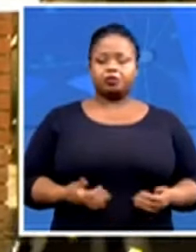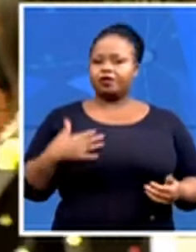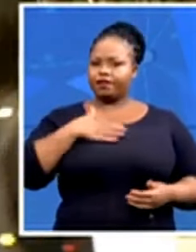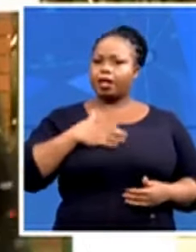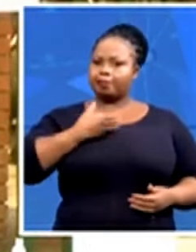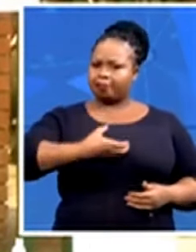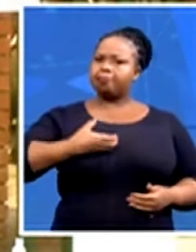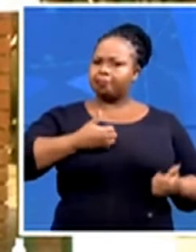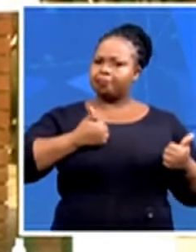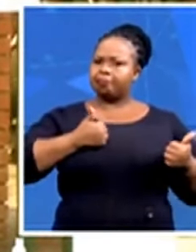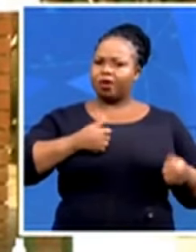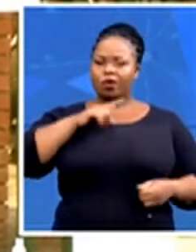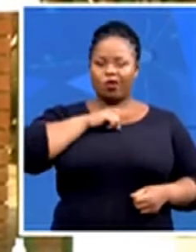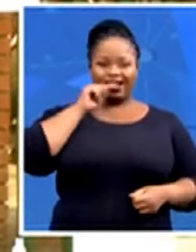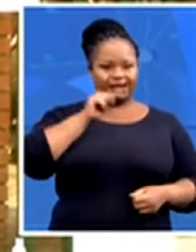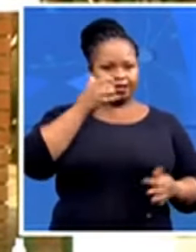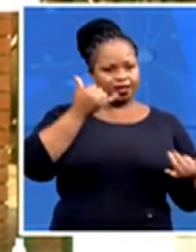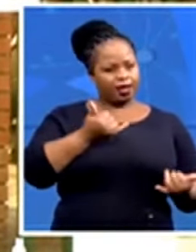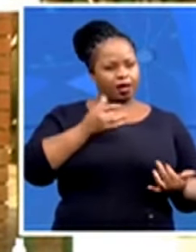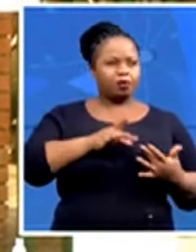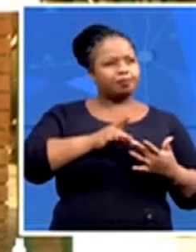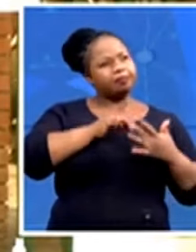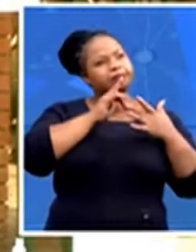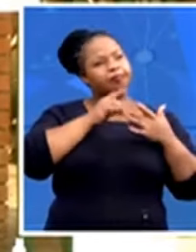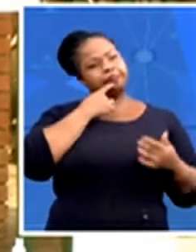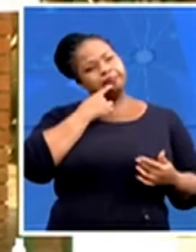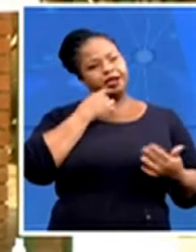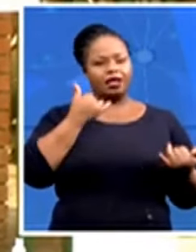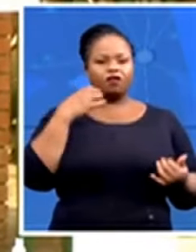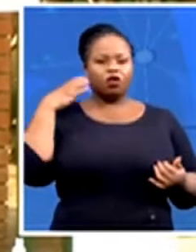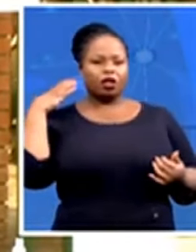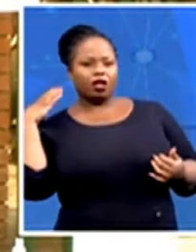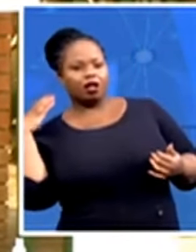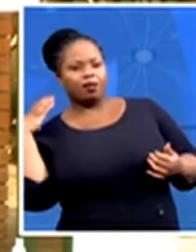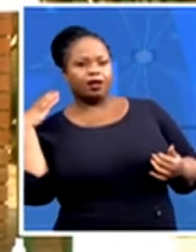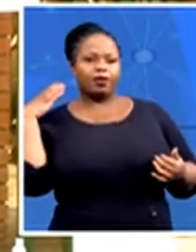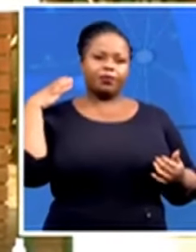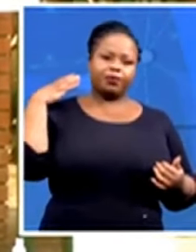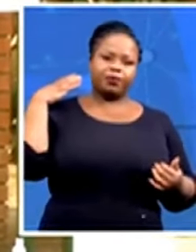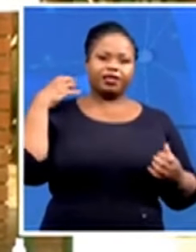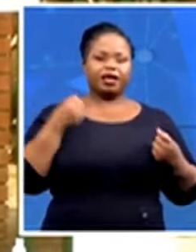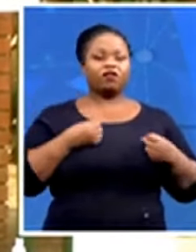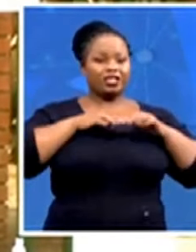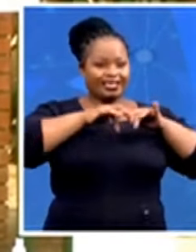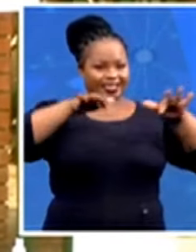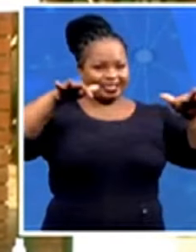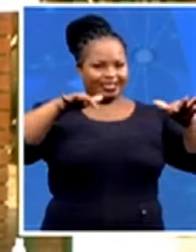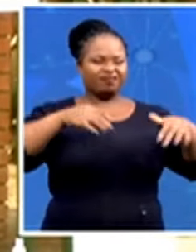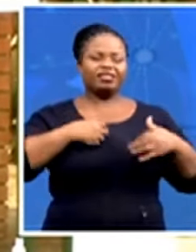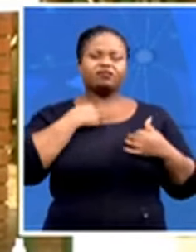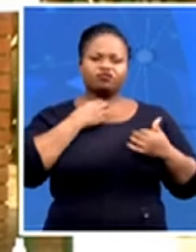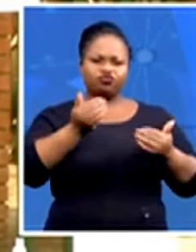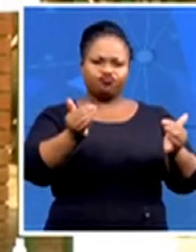it mitigates and it lessens the risk of infection. And then that is why I was saying, if we accept